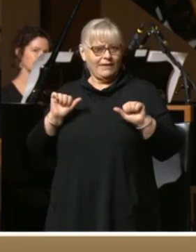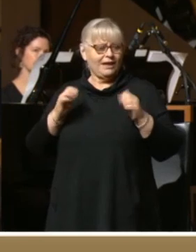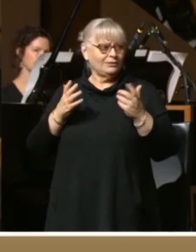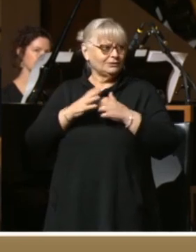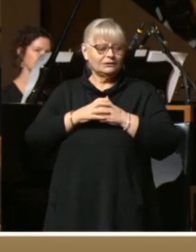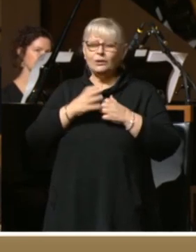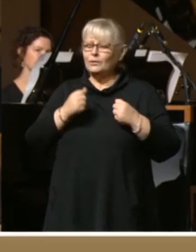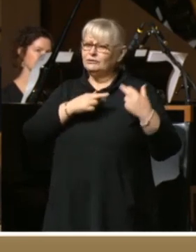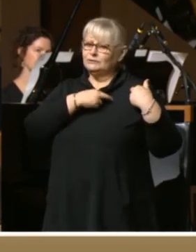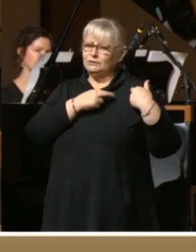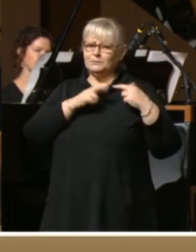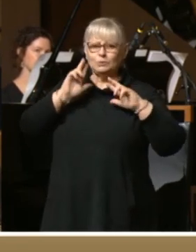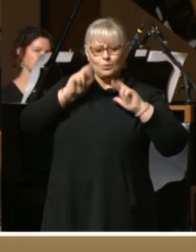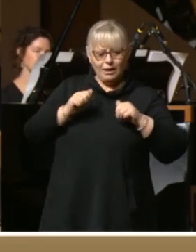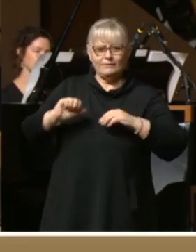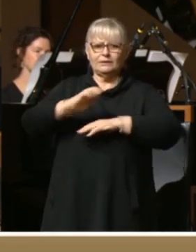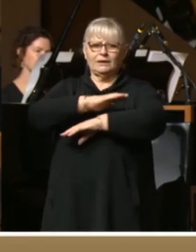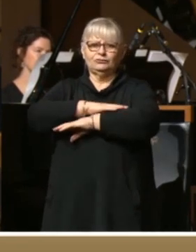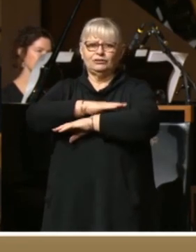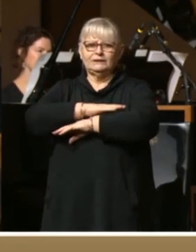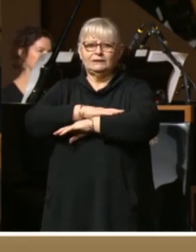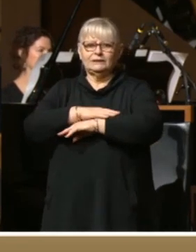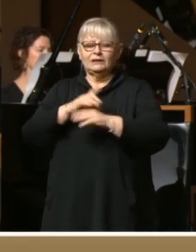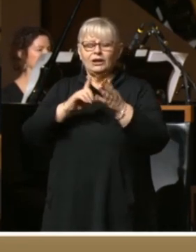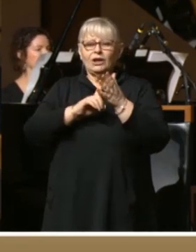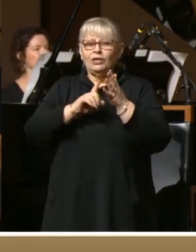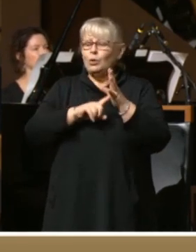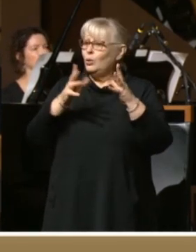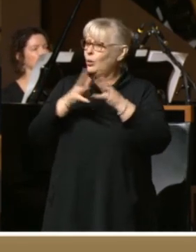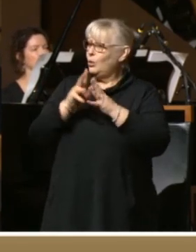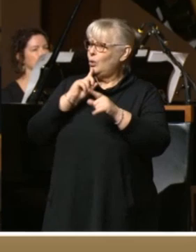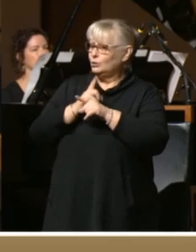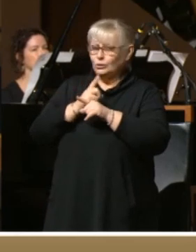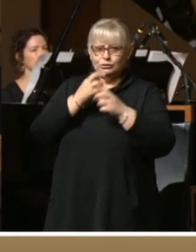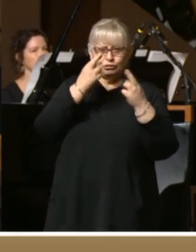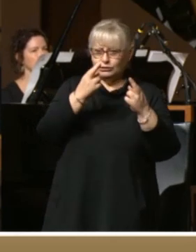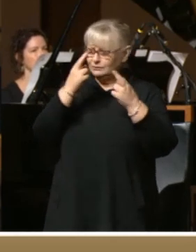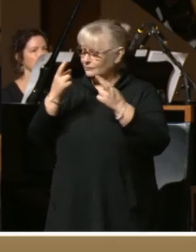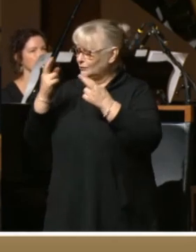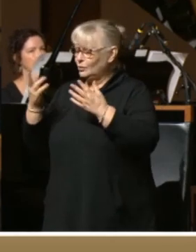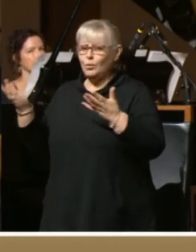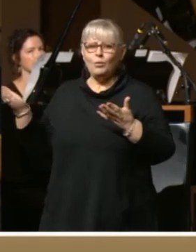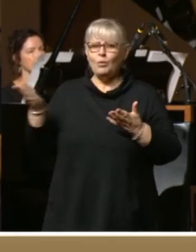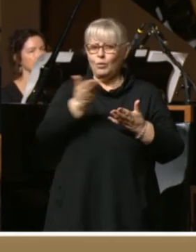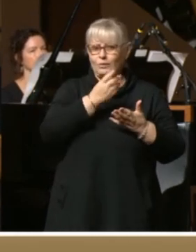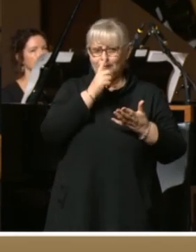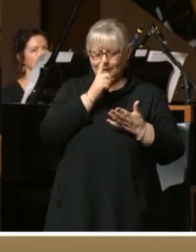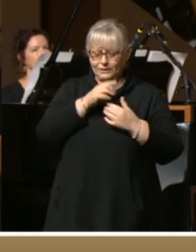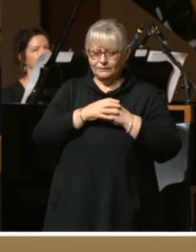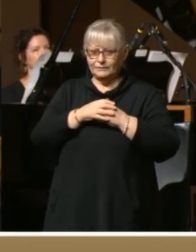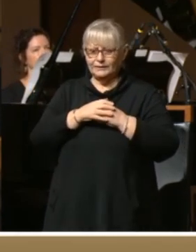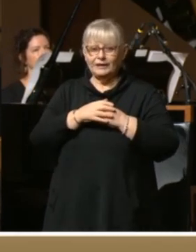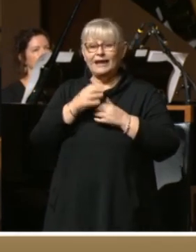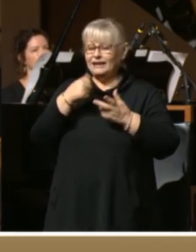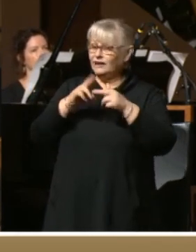have a responsibility in looking after country. The law of the land talks about giving respect and honour to all people, and then people will